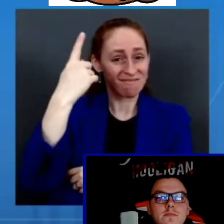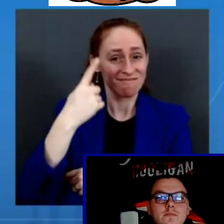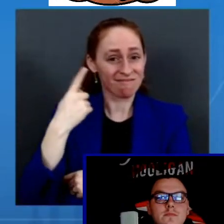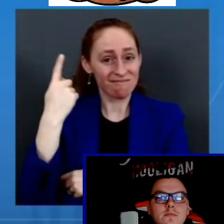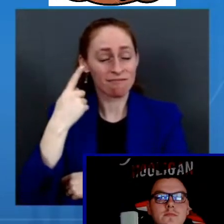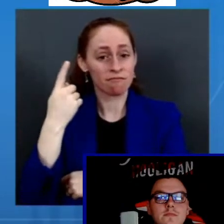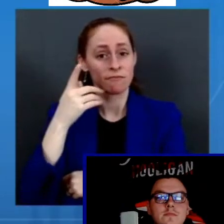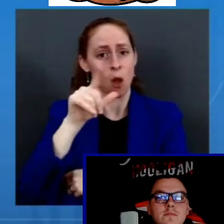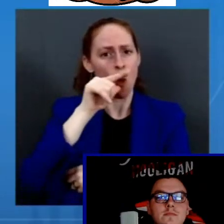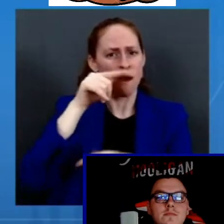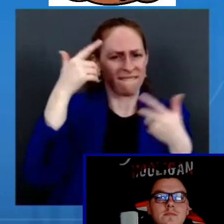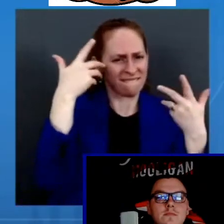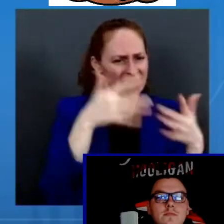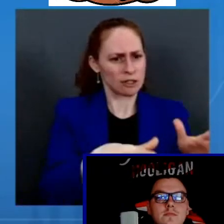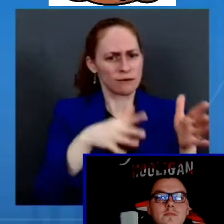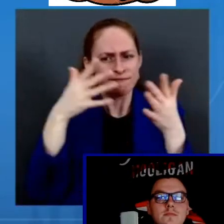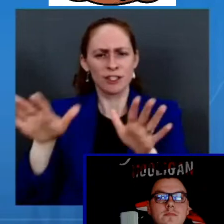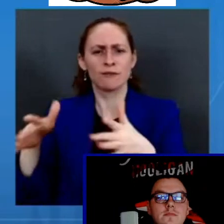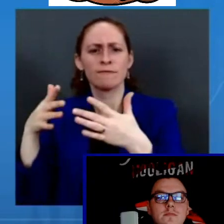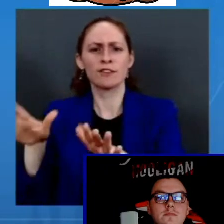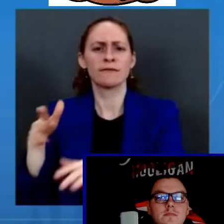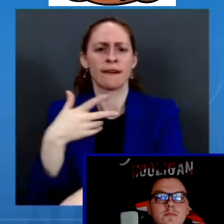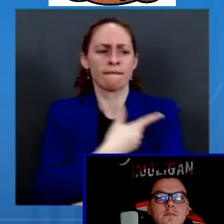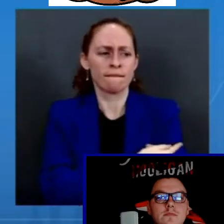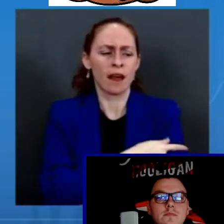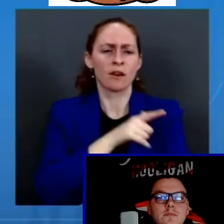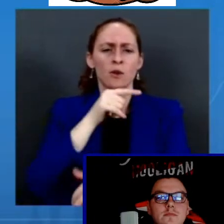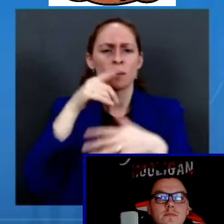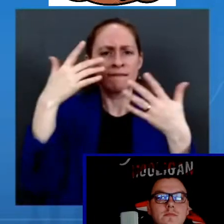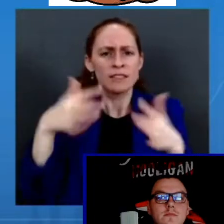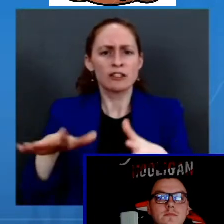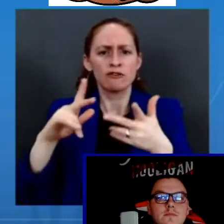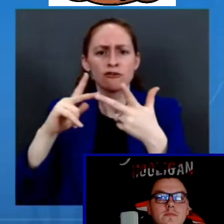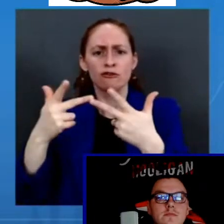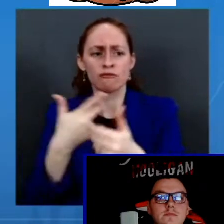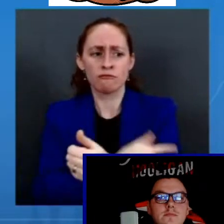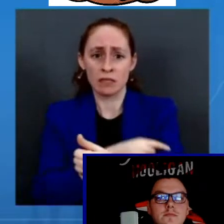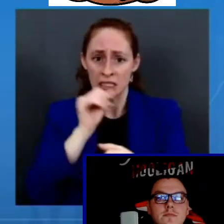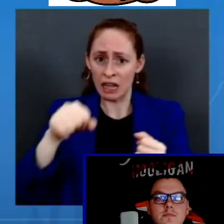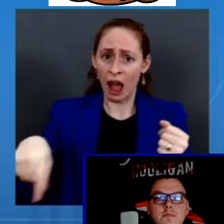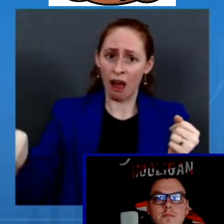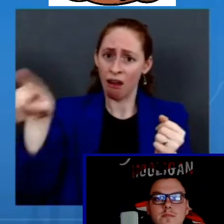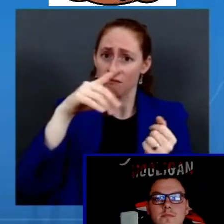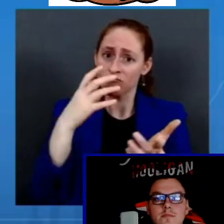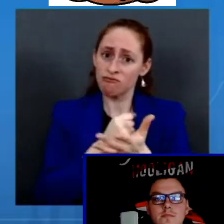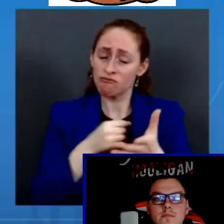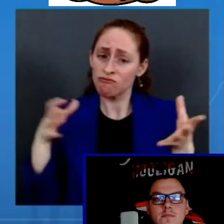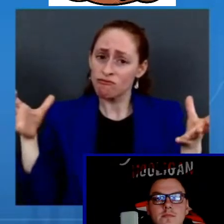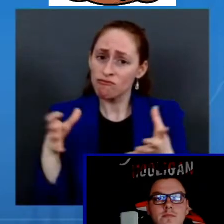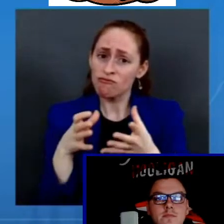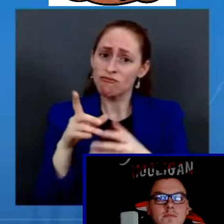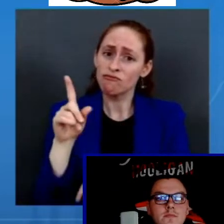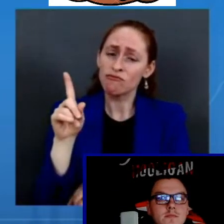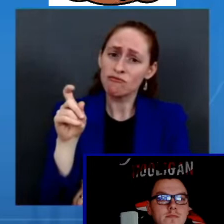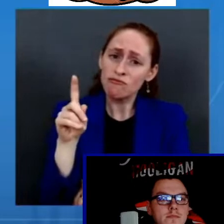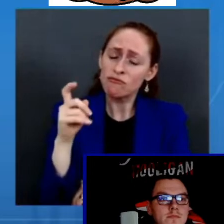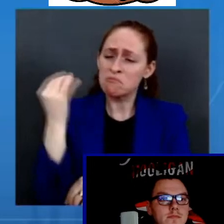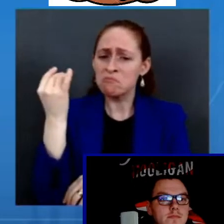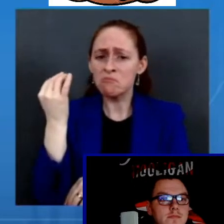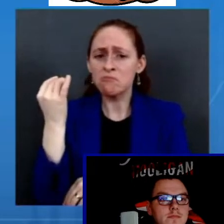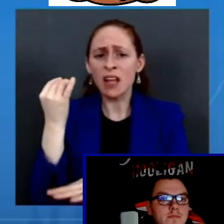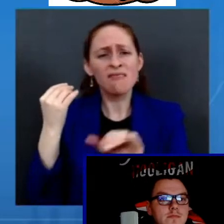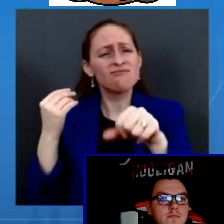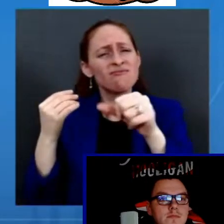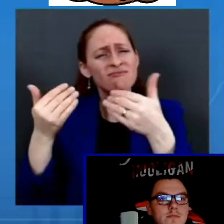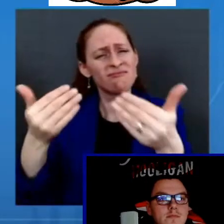in the setting of the home? The answer to that is yes. An extra level of protection would be the testing that Dr.